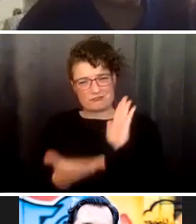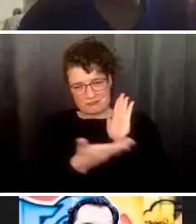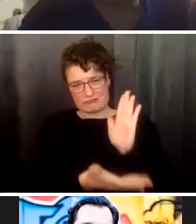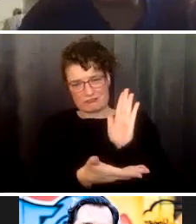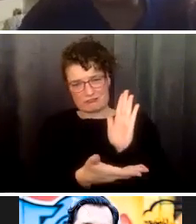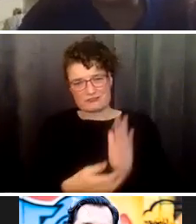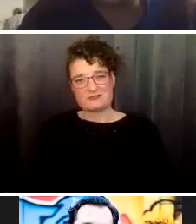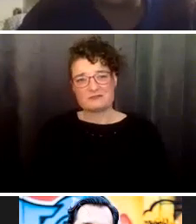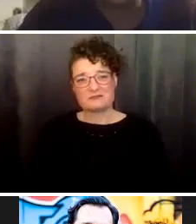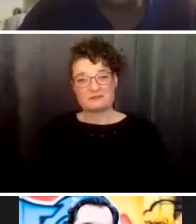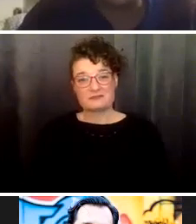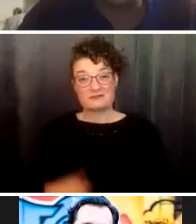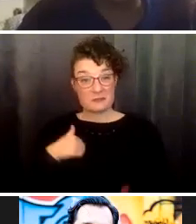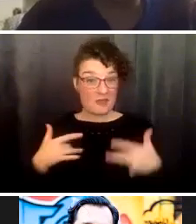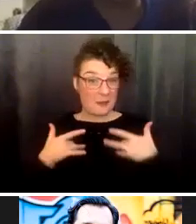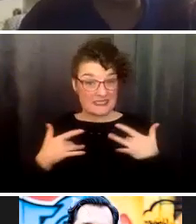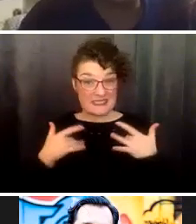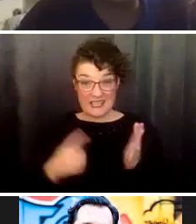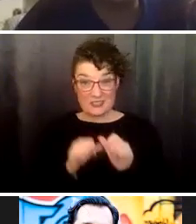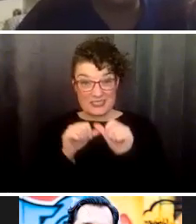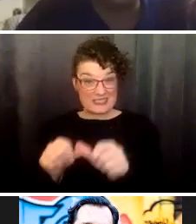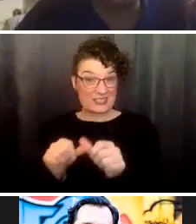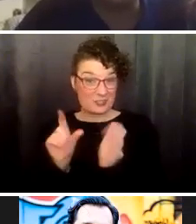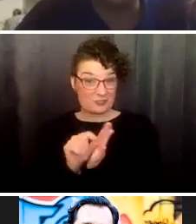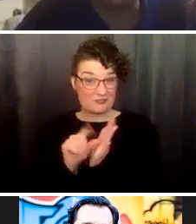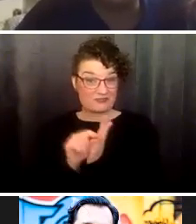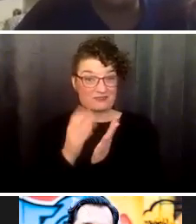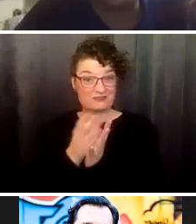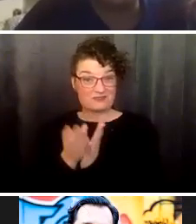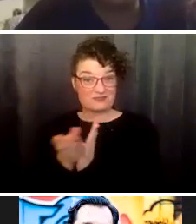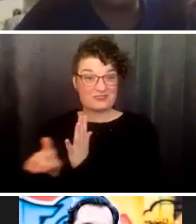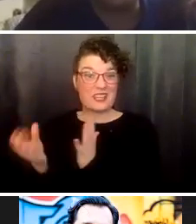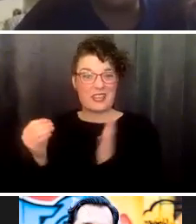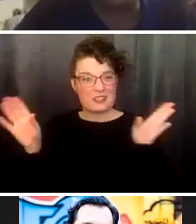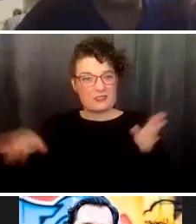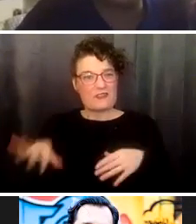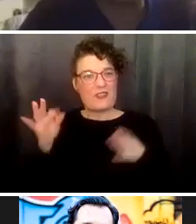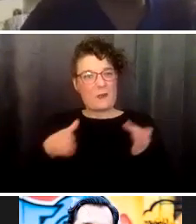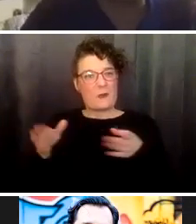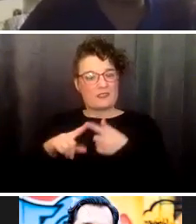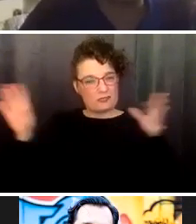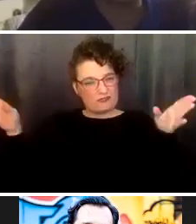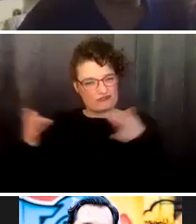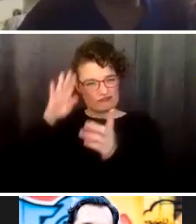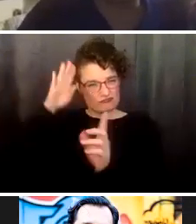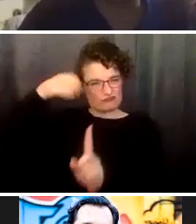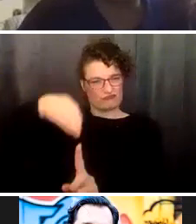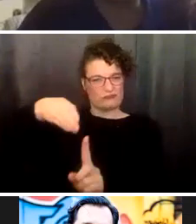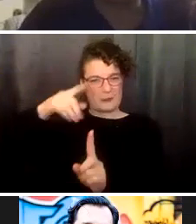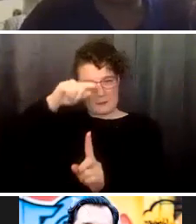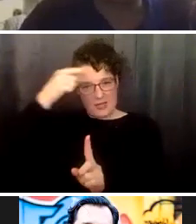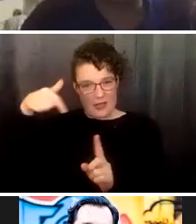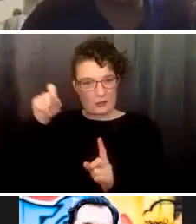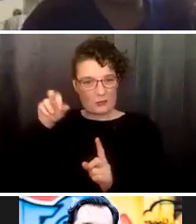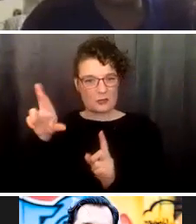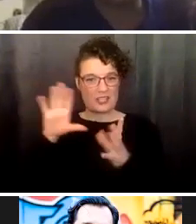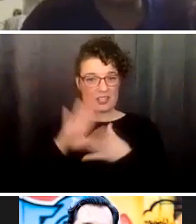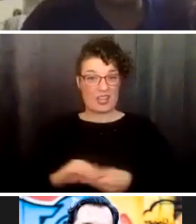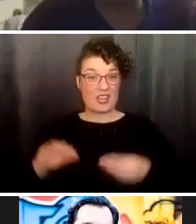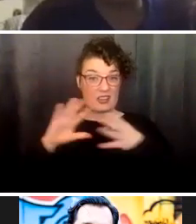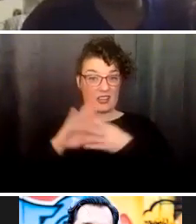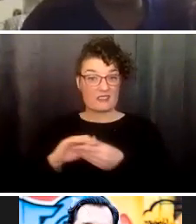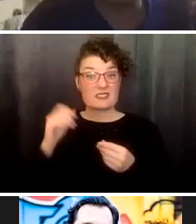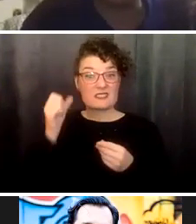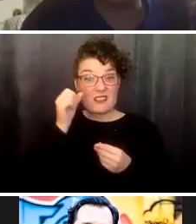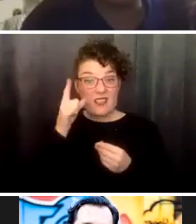I am excited to continue this series and to continue to find ways to center Black and queer narratives in any way that I can, because through art we can create